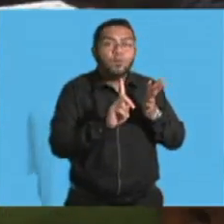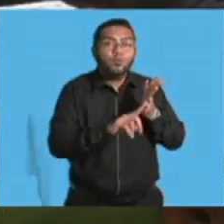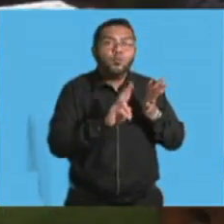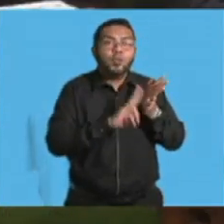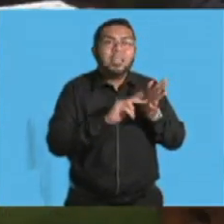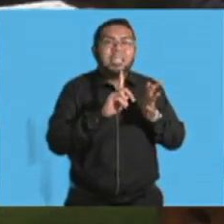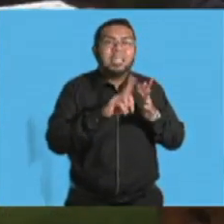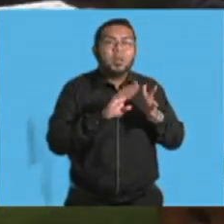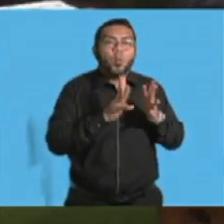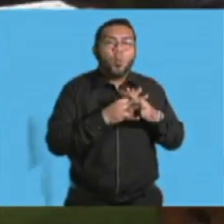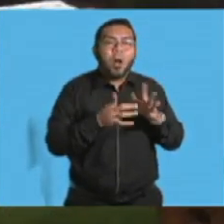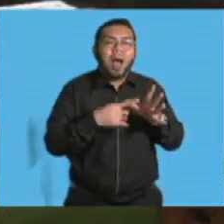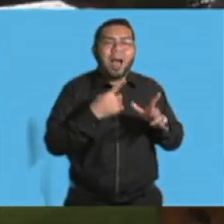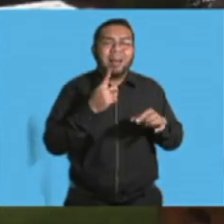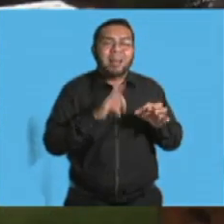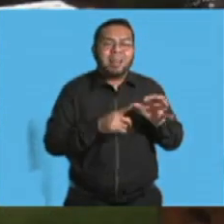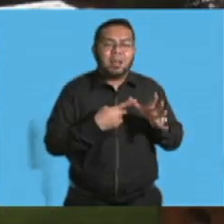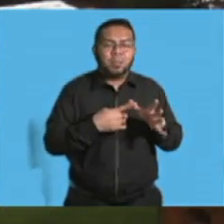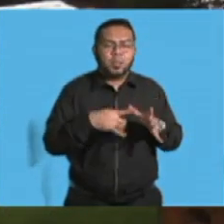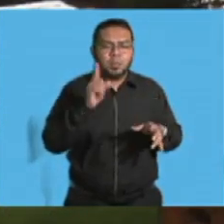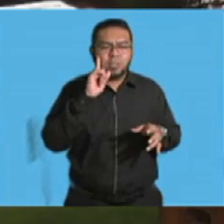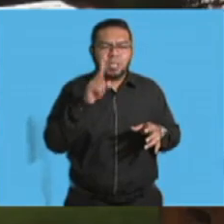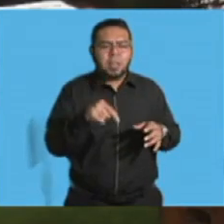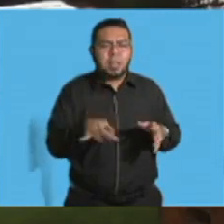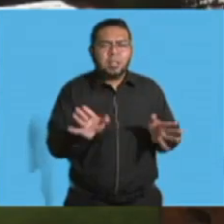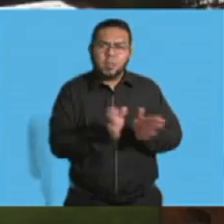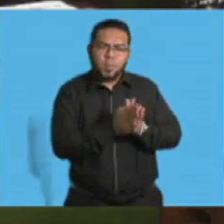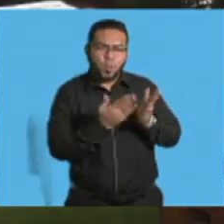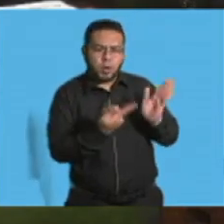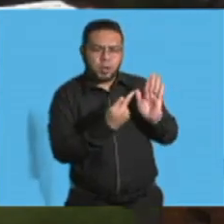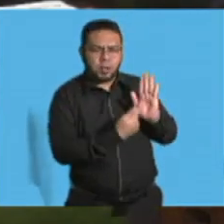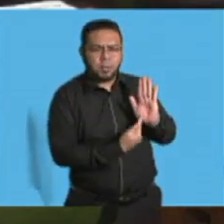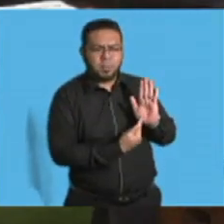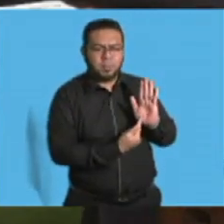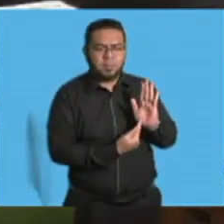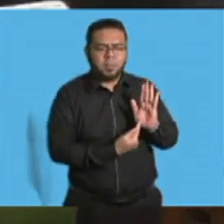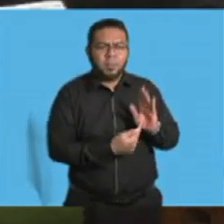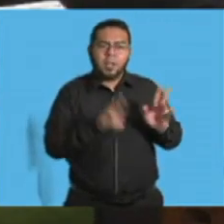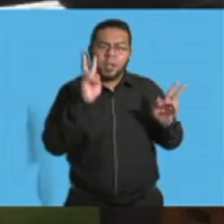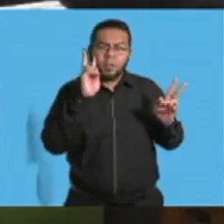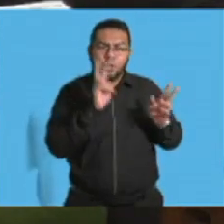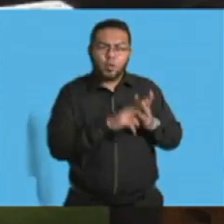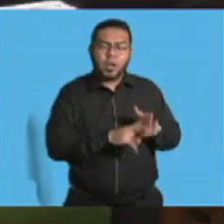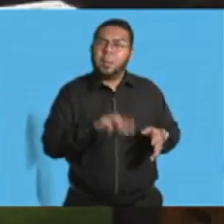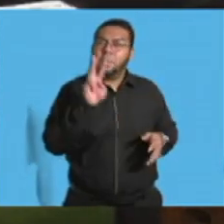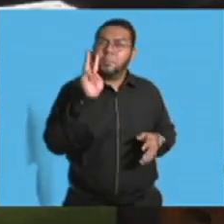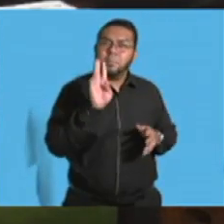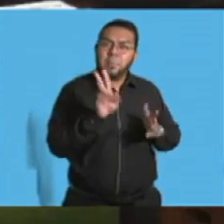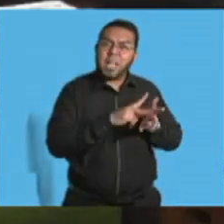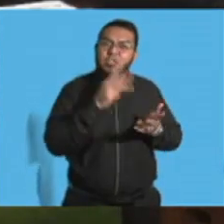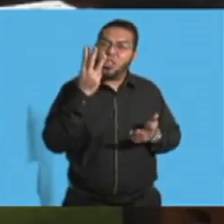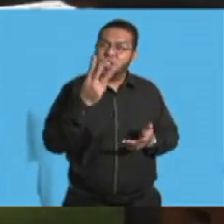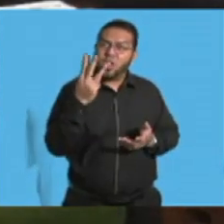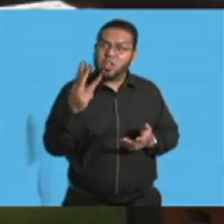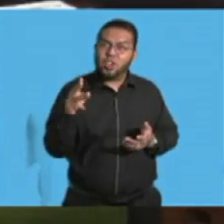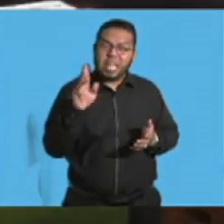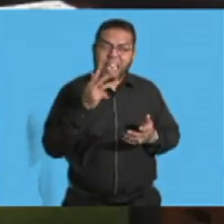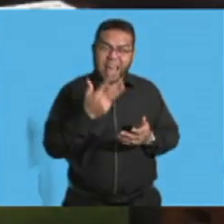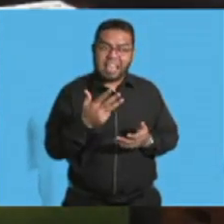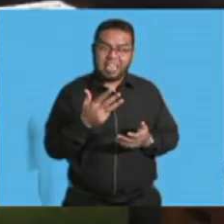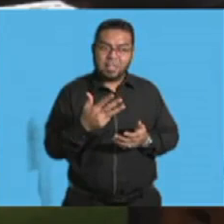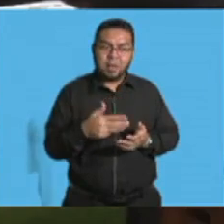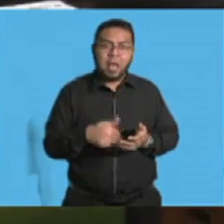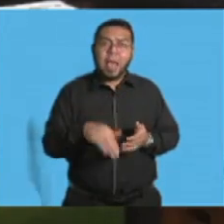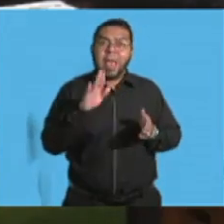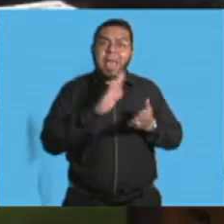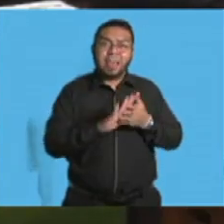just want to turn them to this book. If you look at the estimates, if they look at page 339, if they look at page